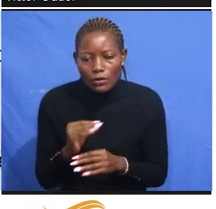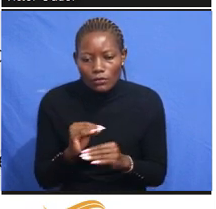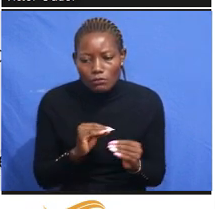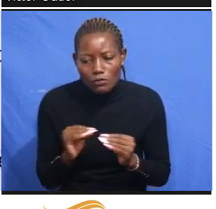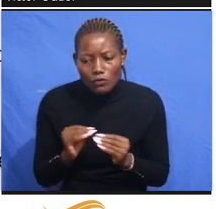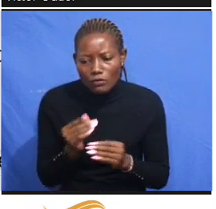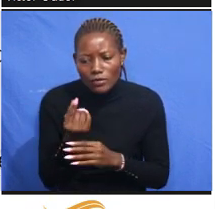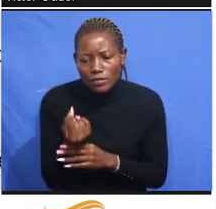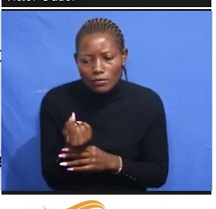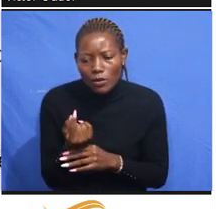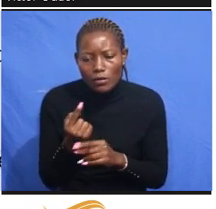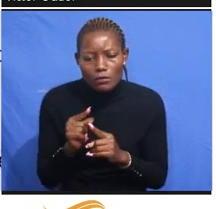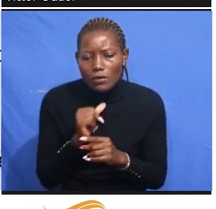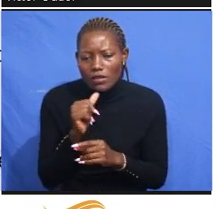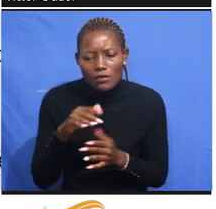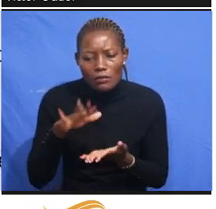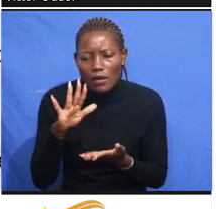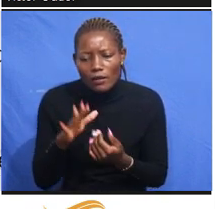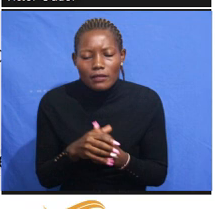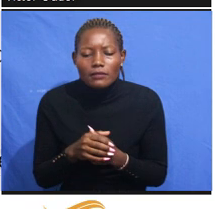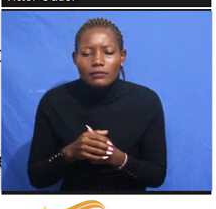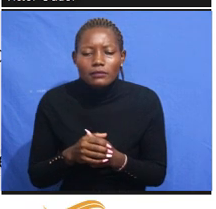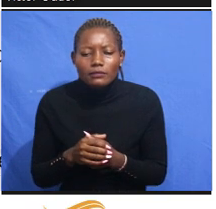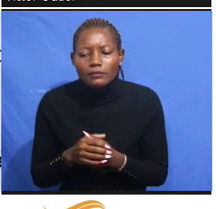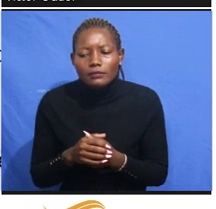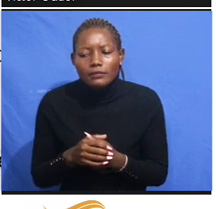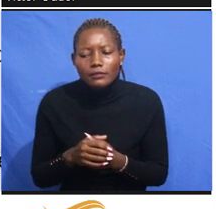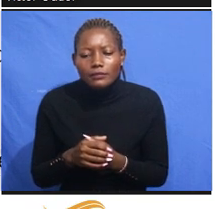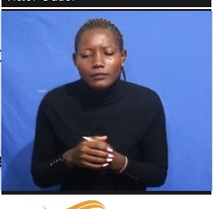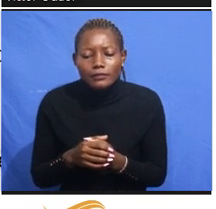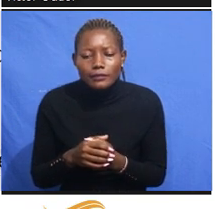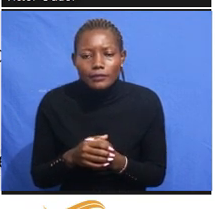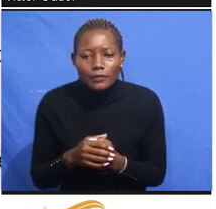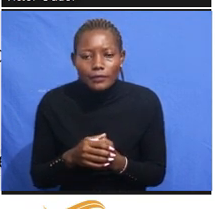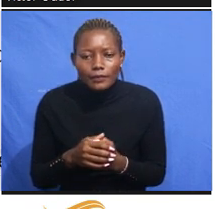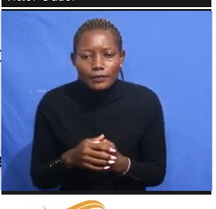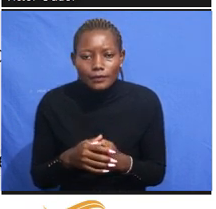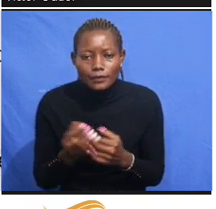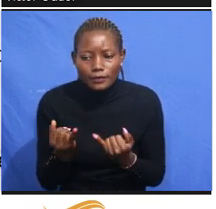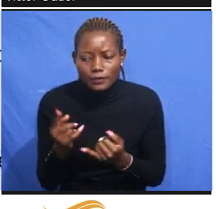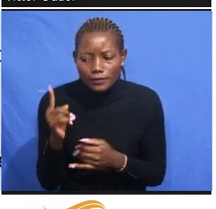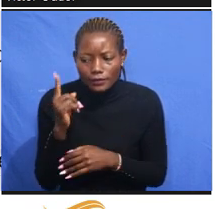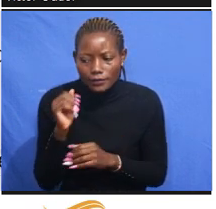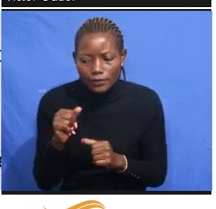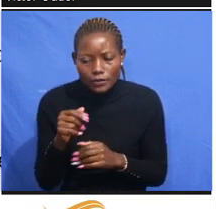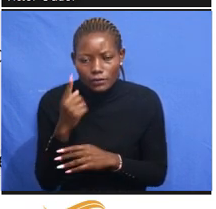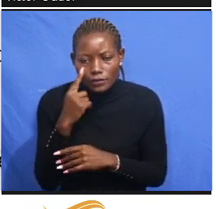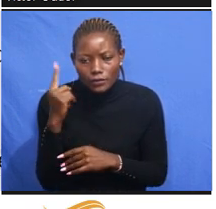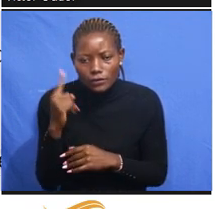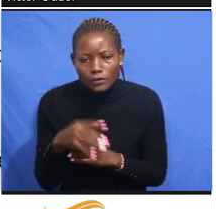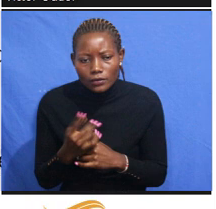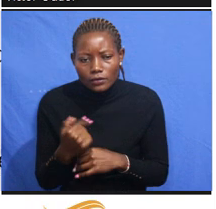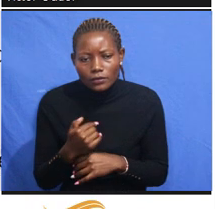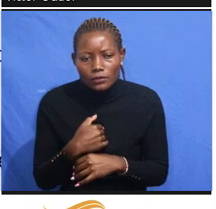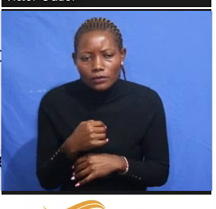movement, but not so much that you need to maintain some stability. So you can see that. And of course, the irregular